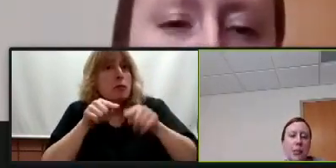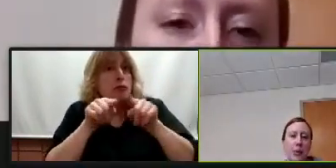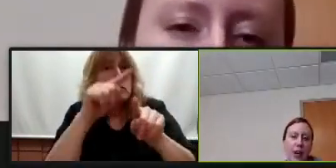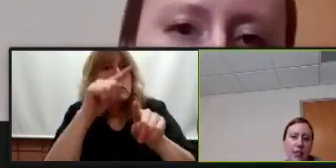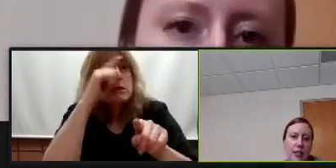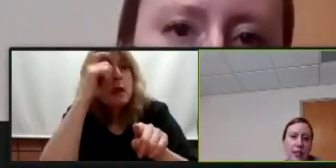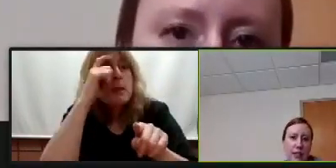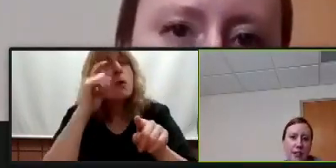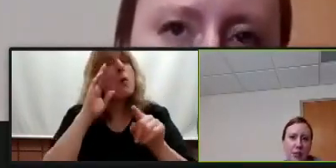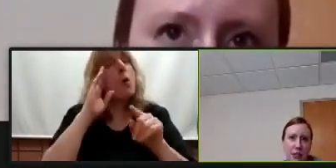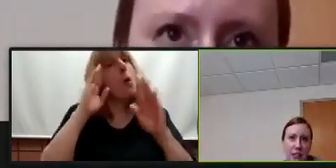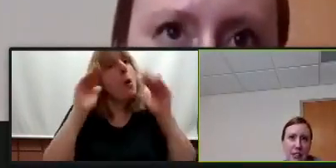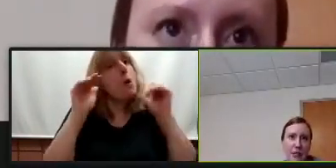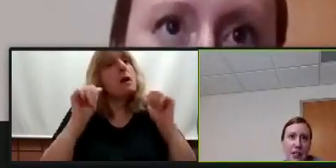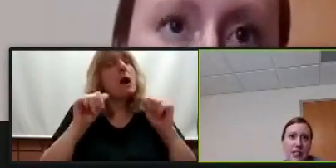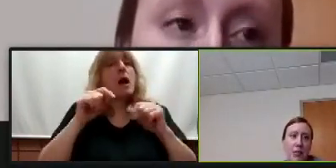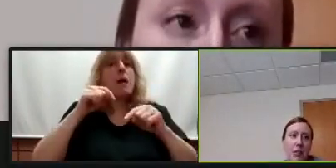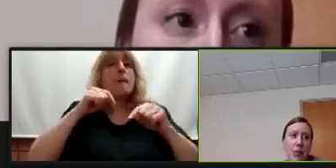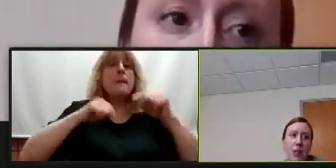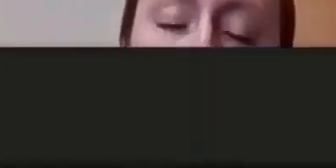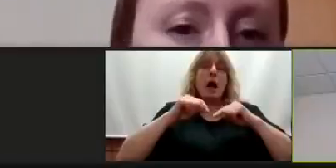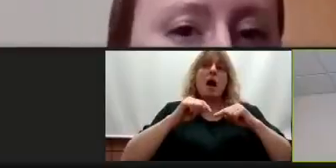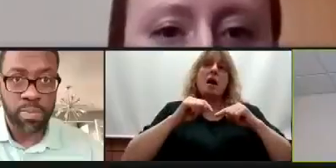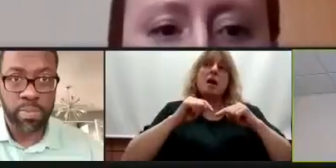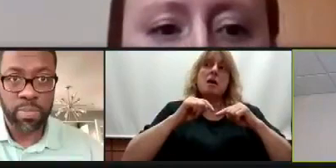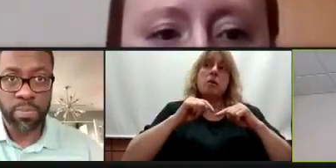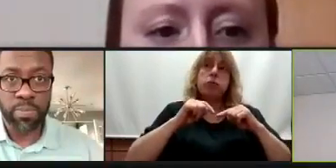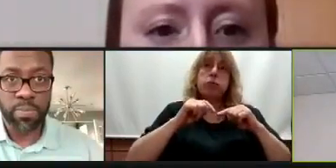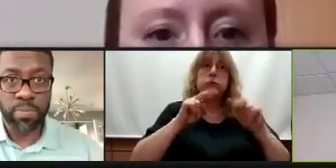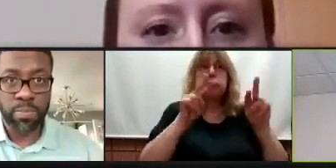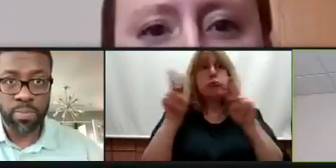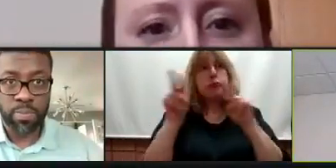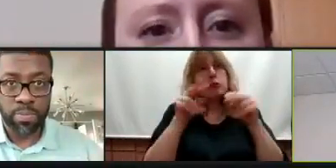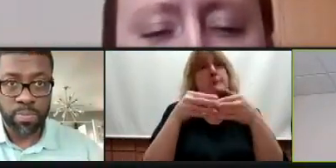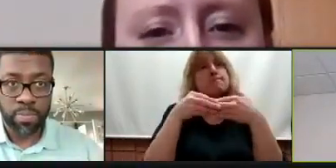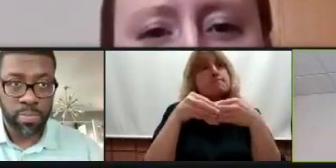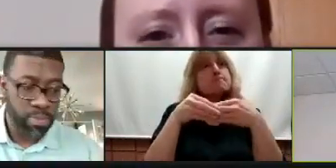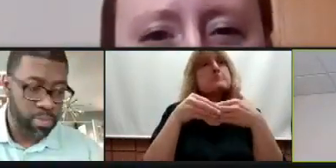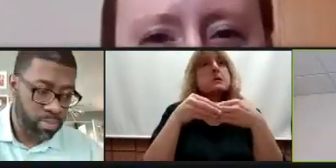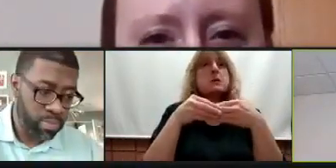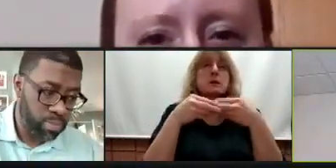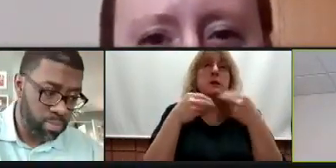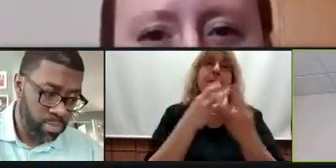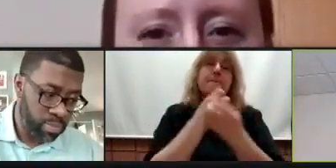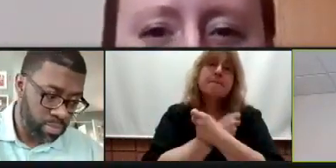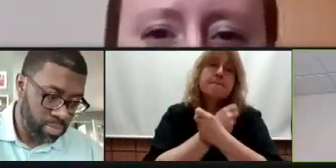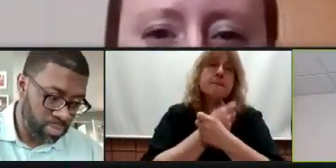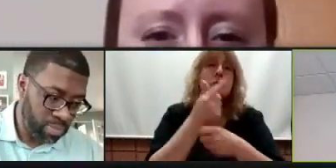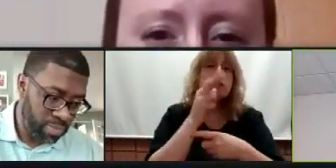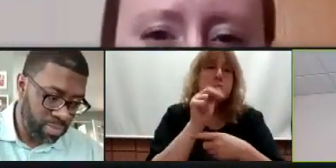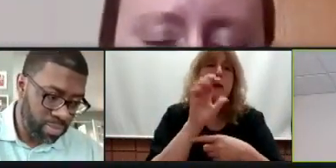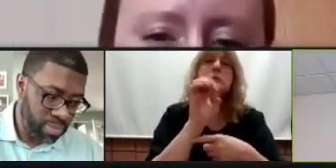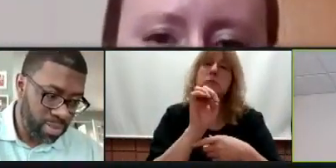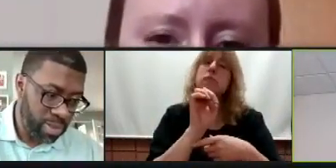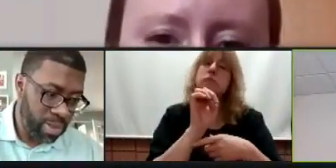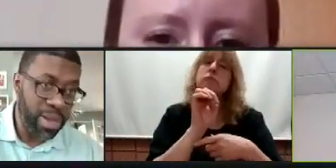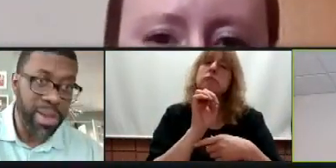the people around us and give everyone grace and realize that we're all doing the best that we can. So thank you very much for your time.